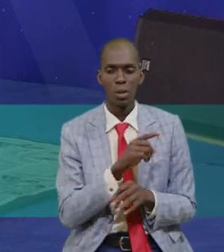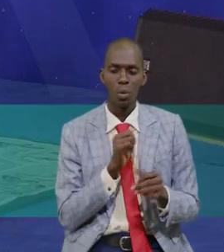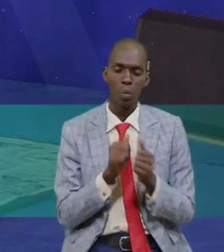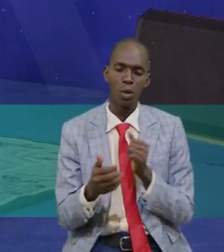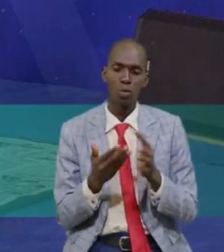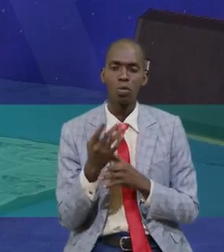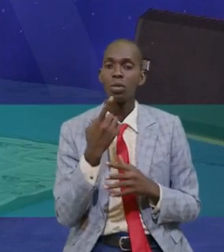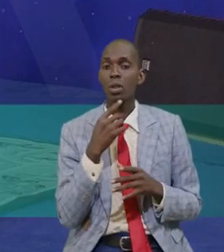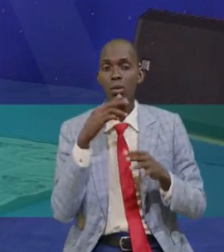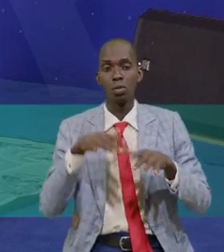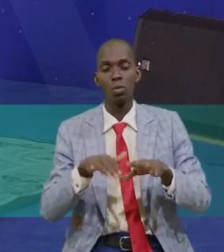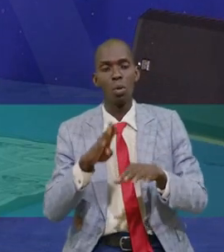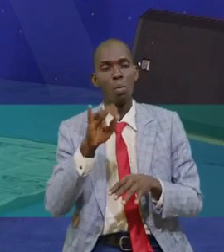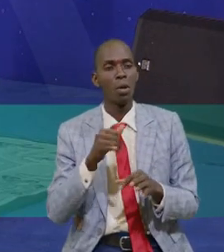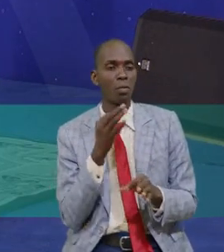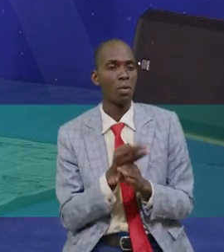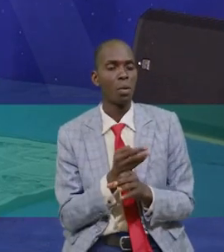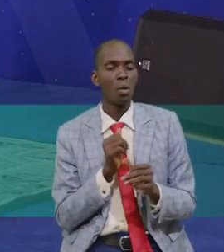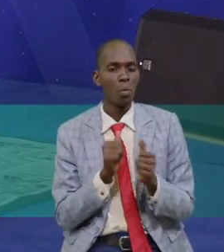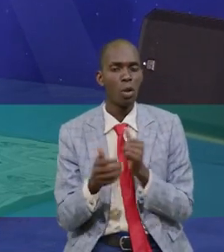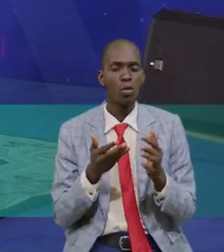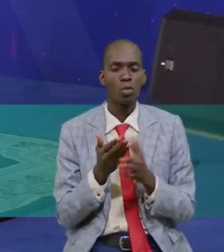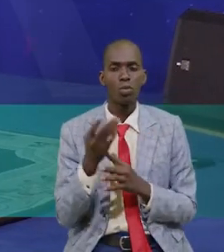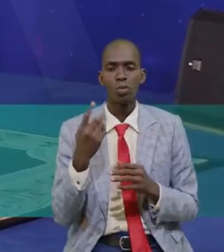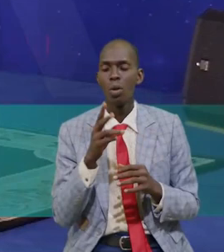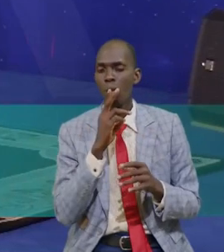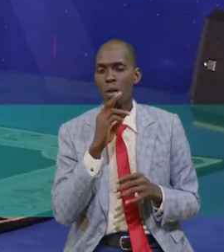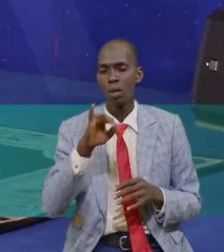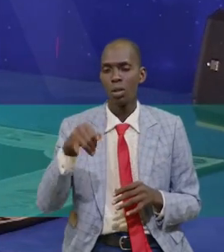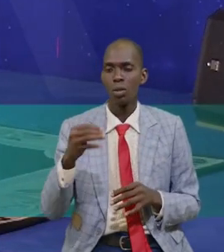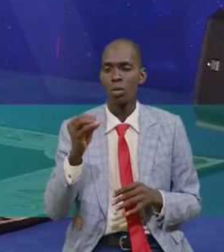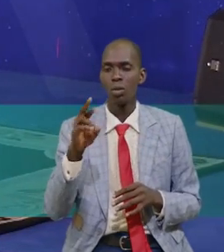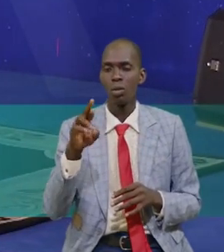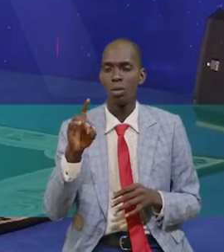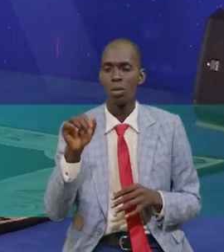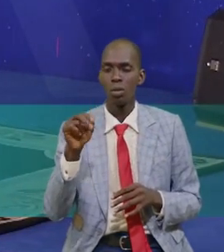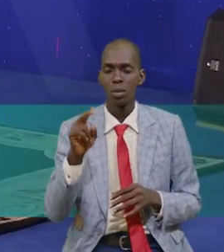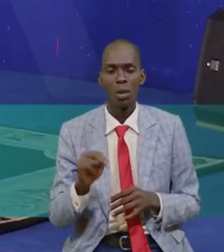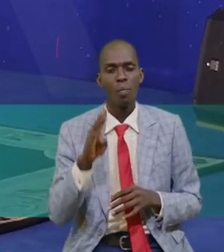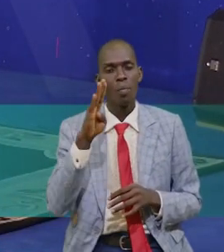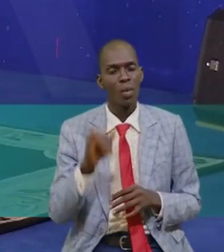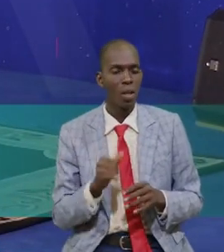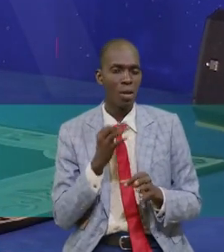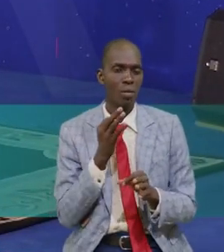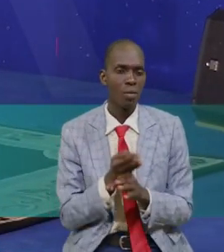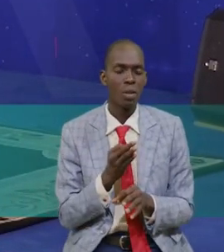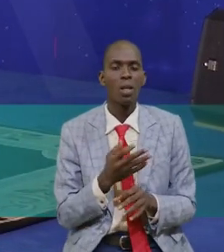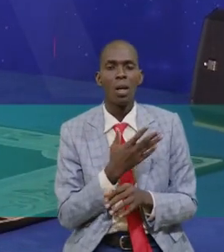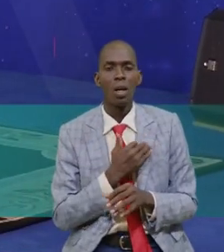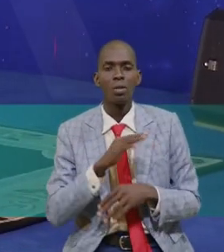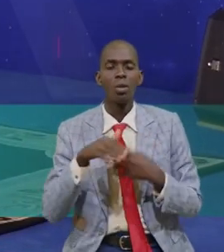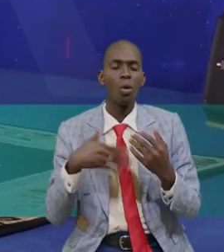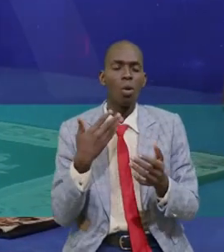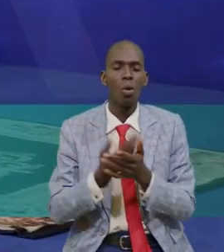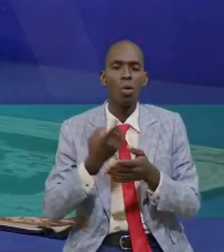through Jordan all by faith. They passed through, and those Jericho walls came down all